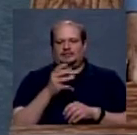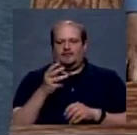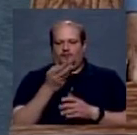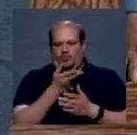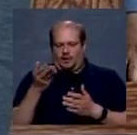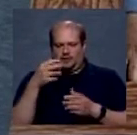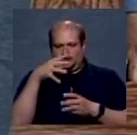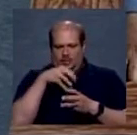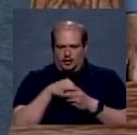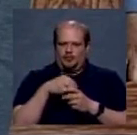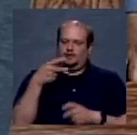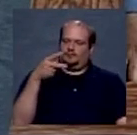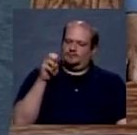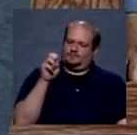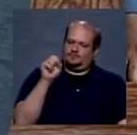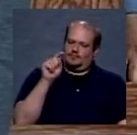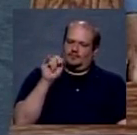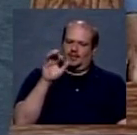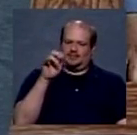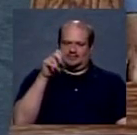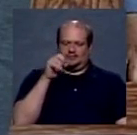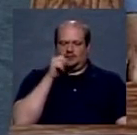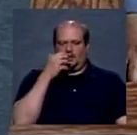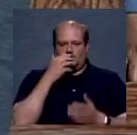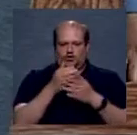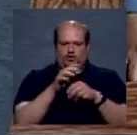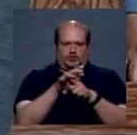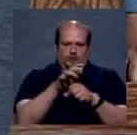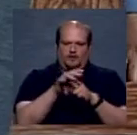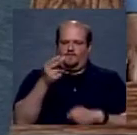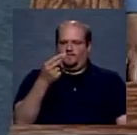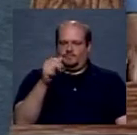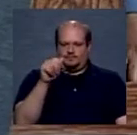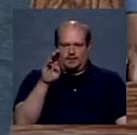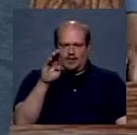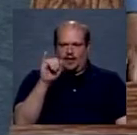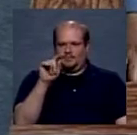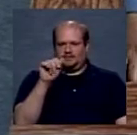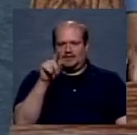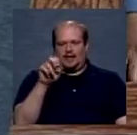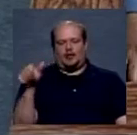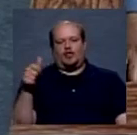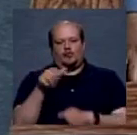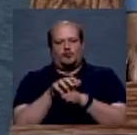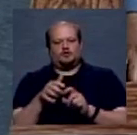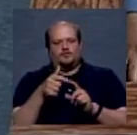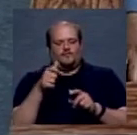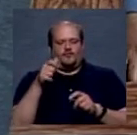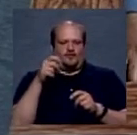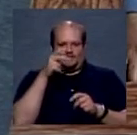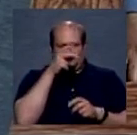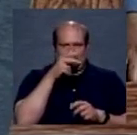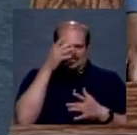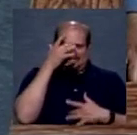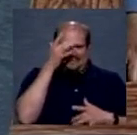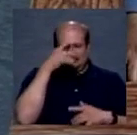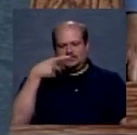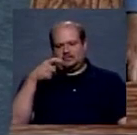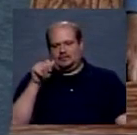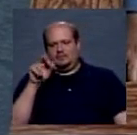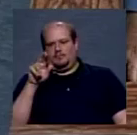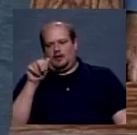including pesticides, lack of habitat due to human expansion, and other pressures by diseases and parasites. The